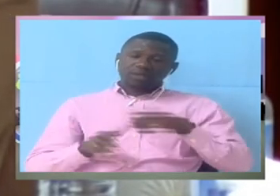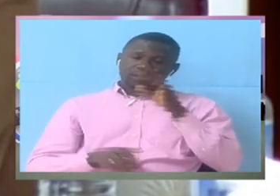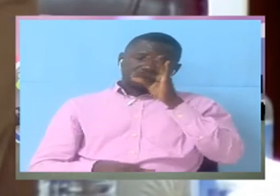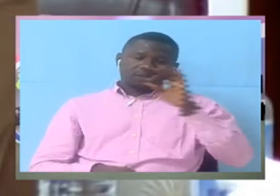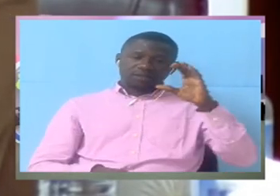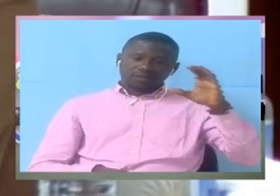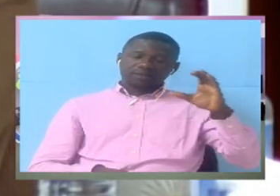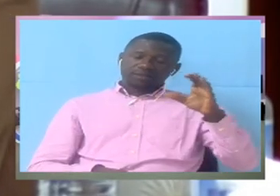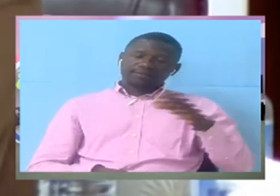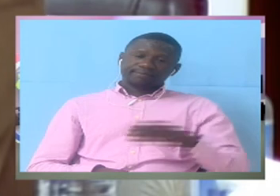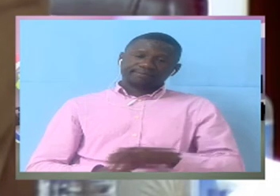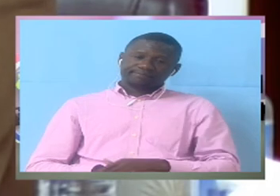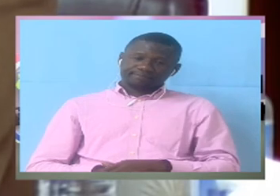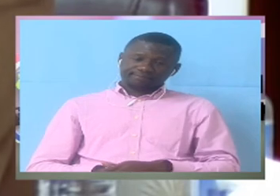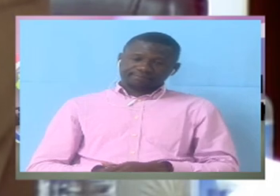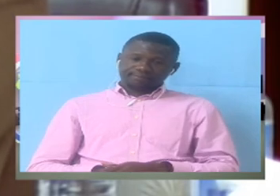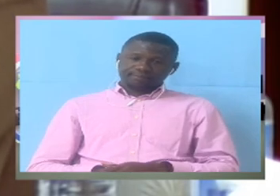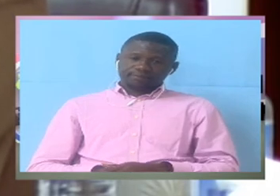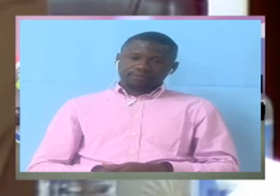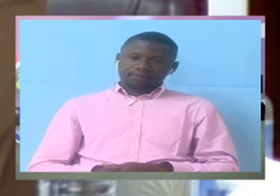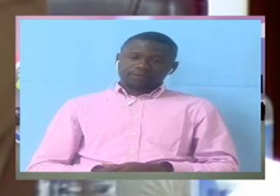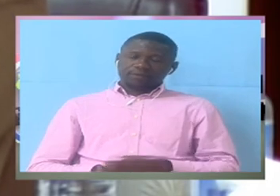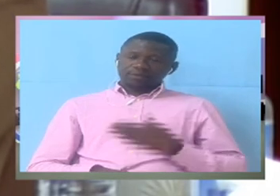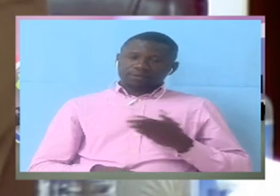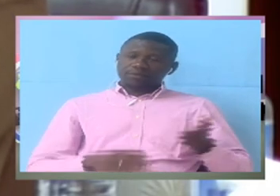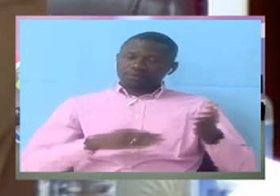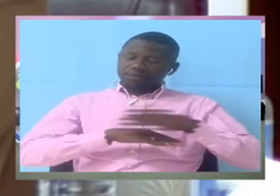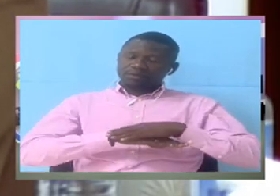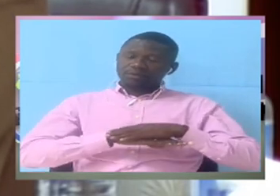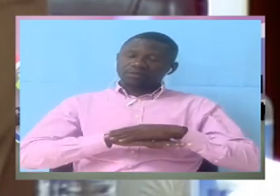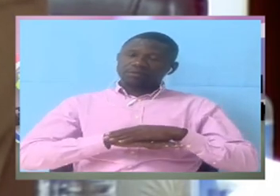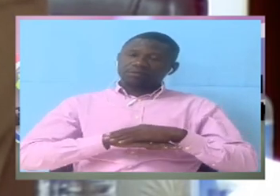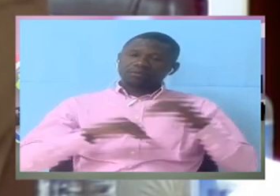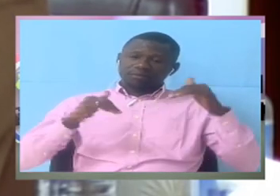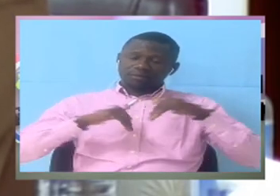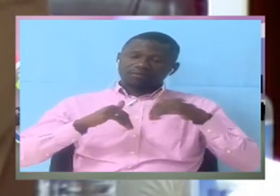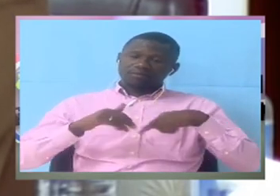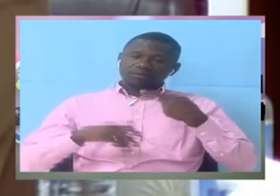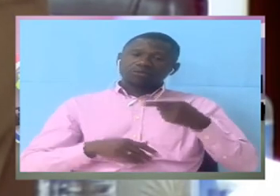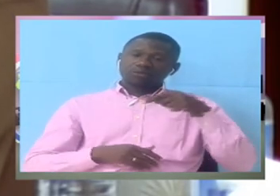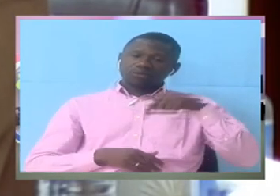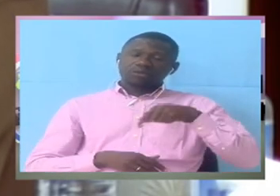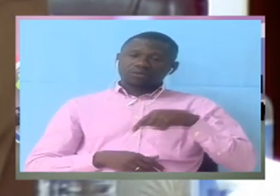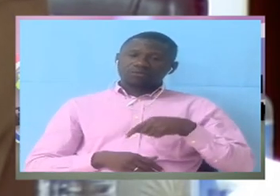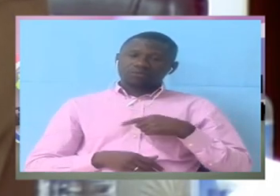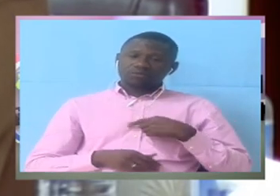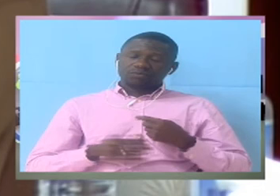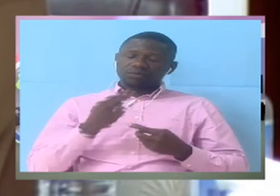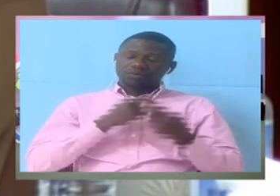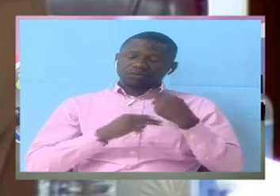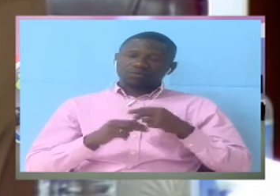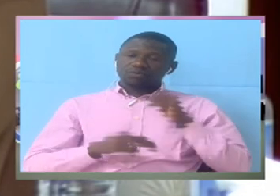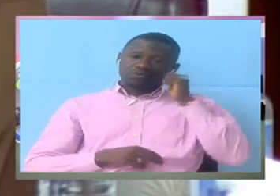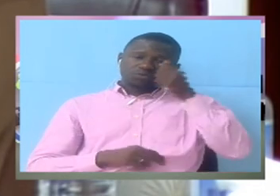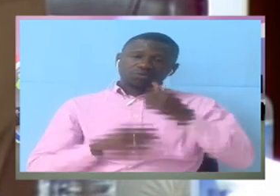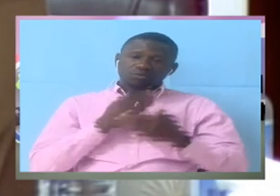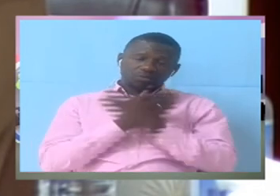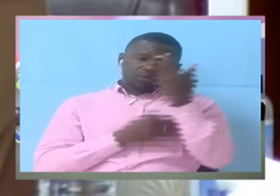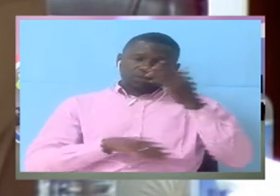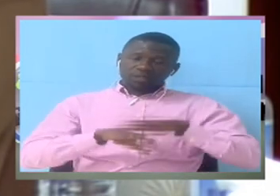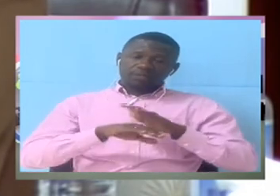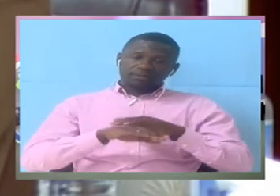before us. This brings us to the end of the proceedings for today. We will resume tomorrow